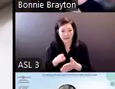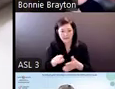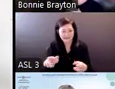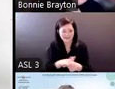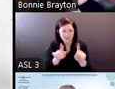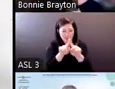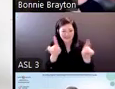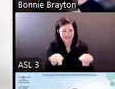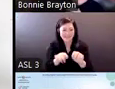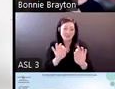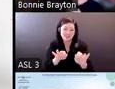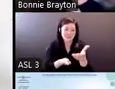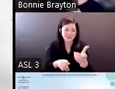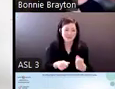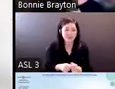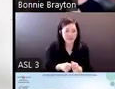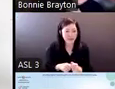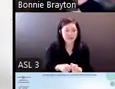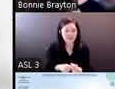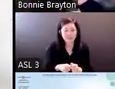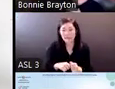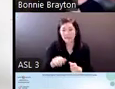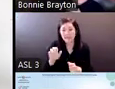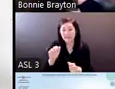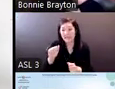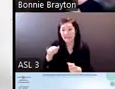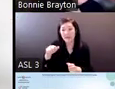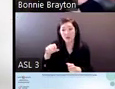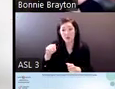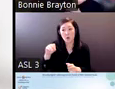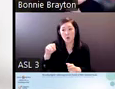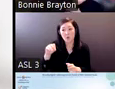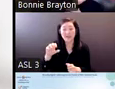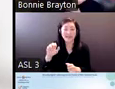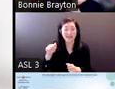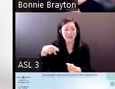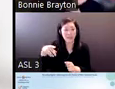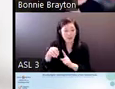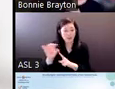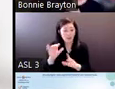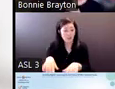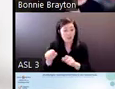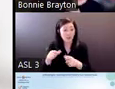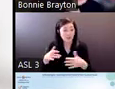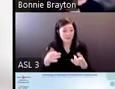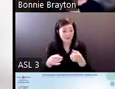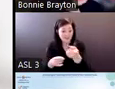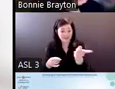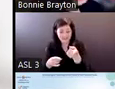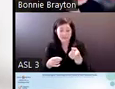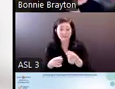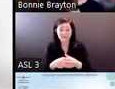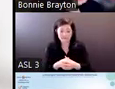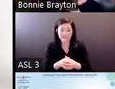go. And so Elder Abuse Prevention Ontario is hosting also an event this week for this special week.